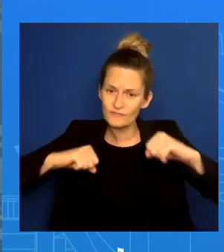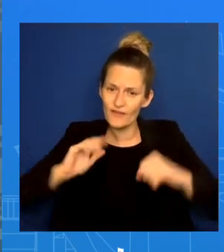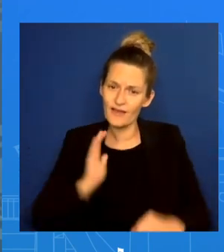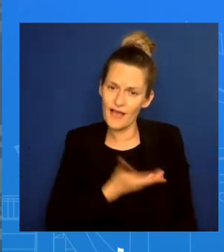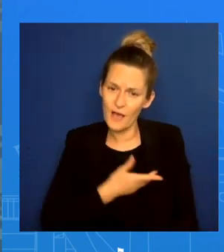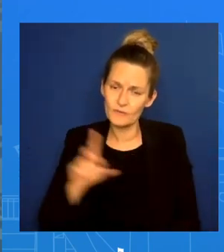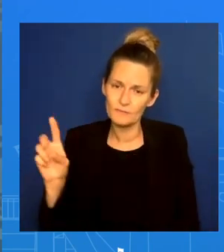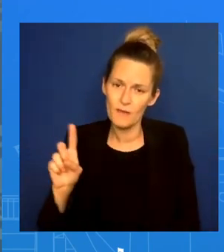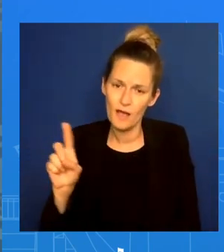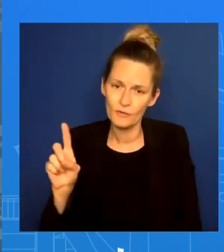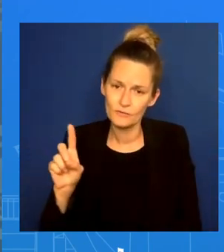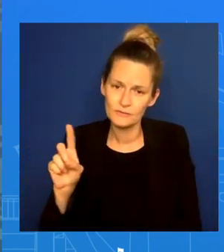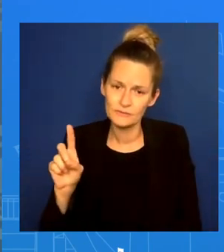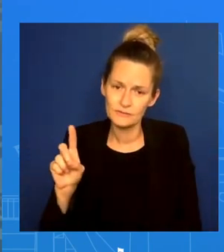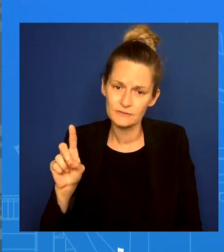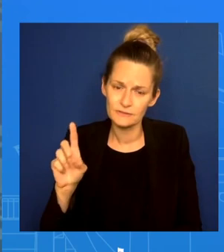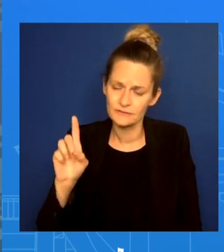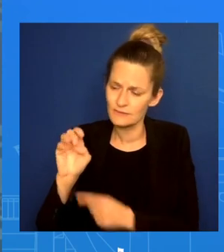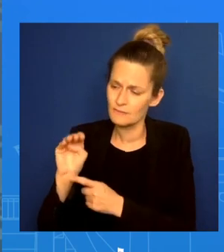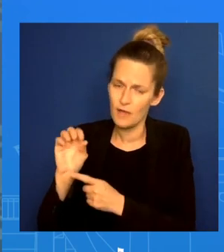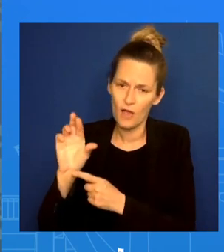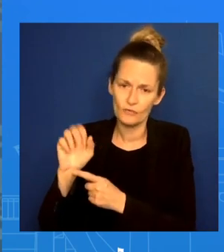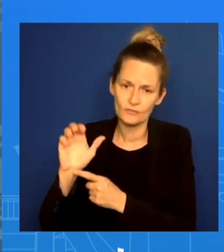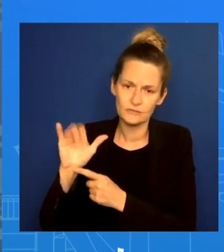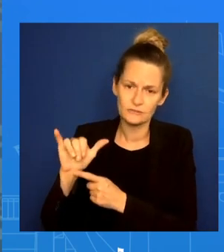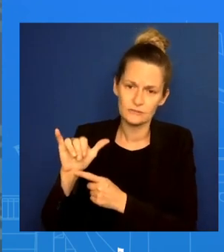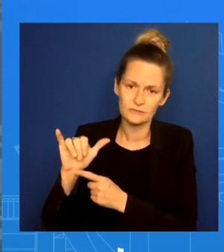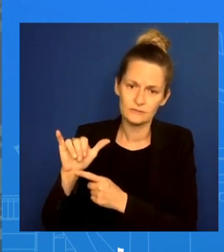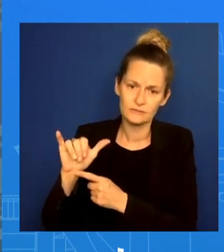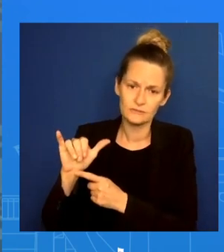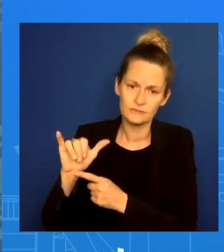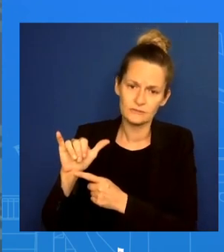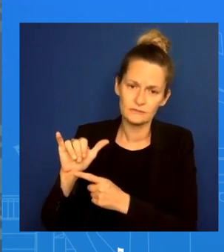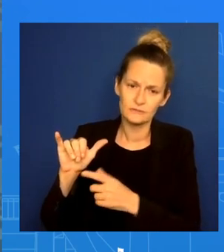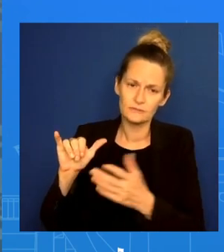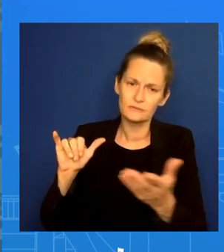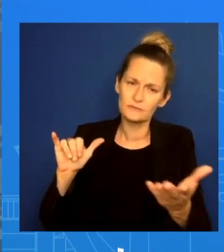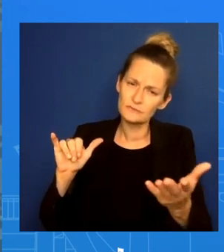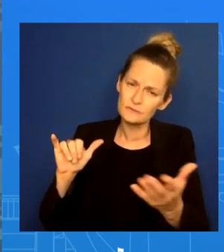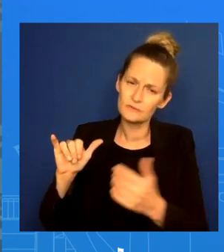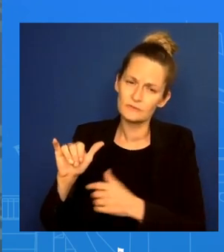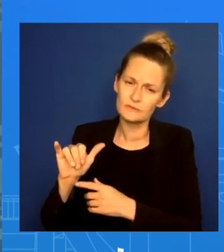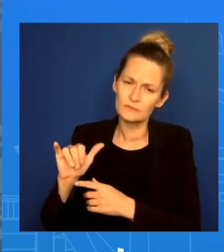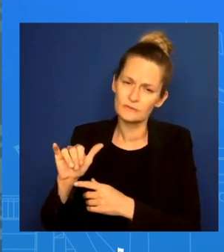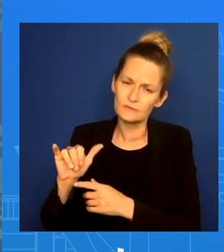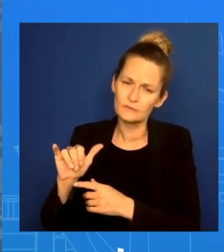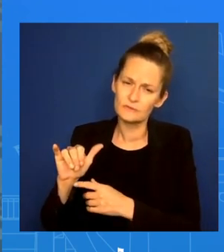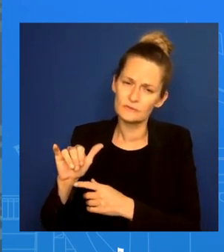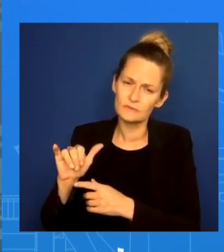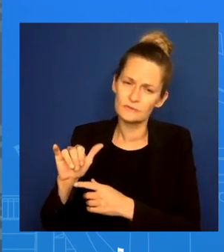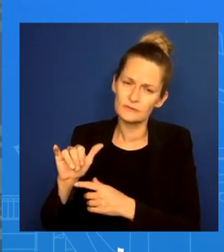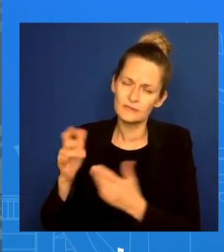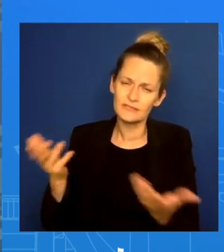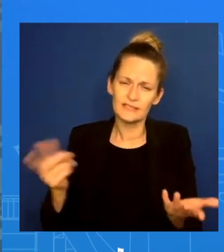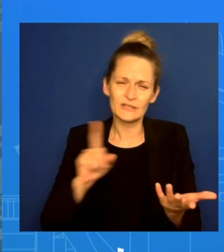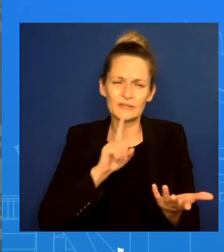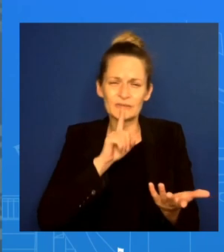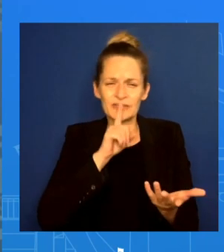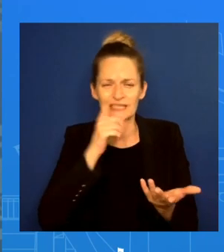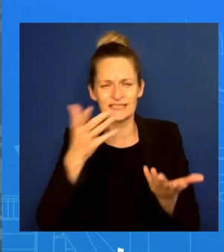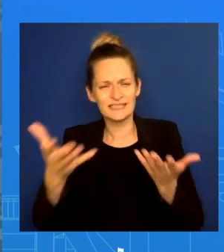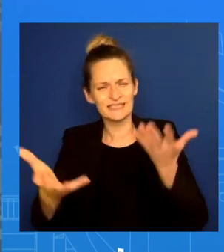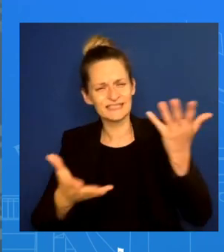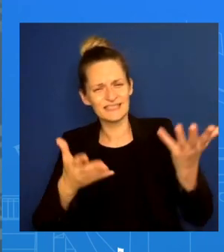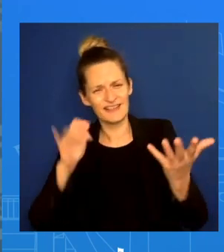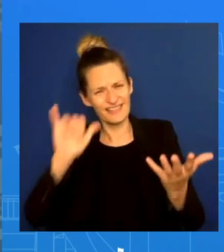reporting, 187 minutes away, minutes of the first couple of hours, those 3 hours, not far from where